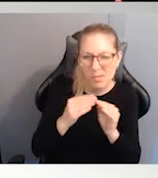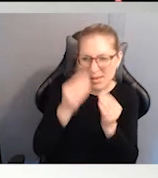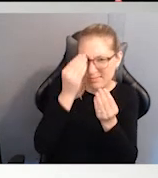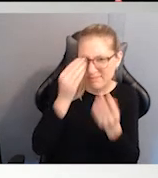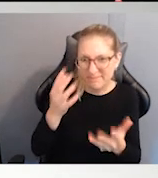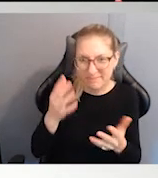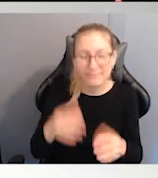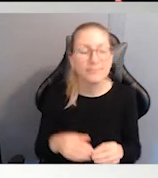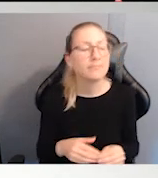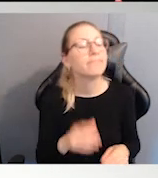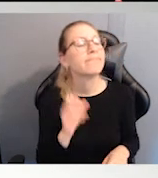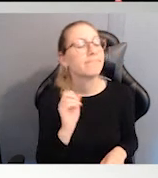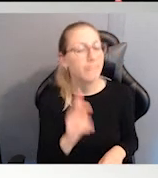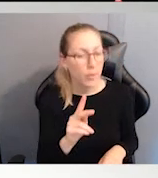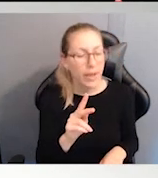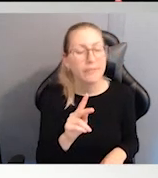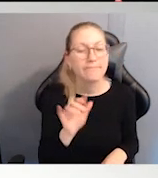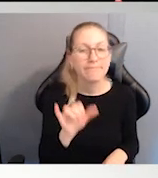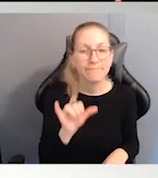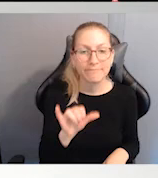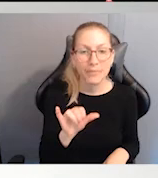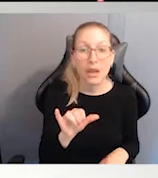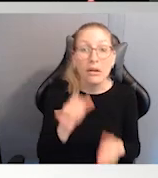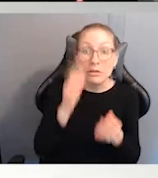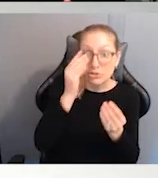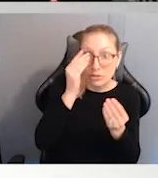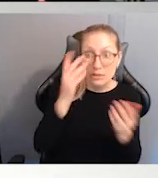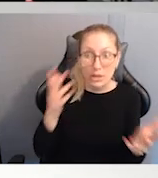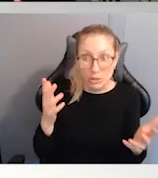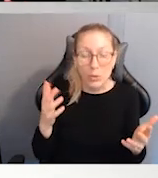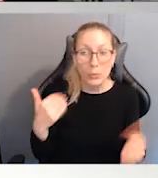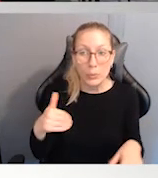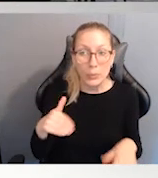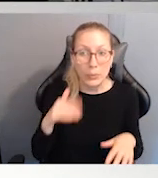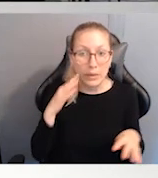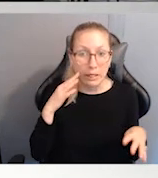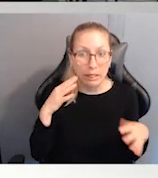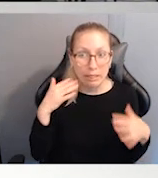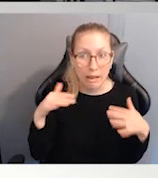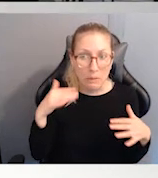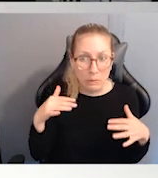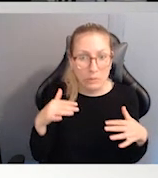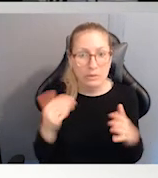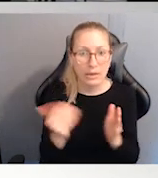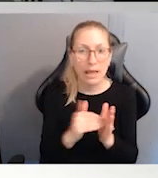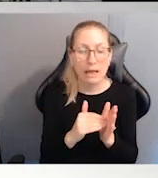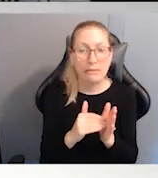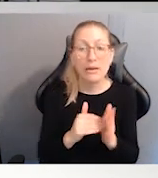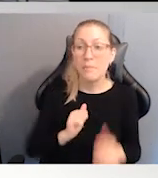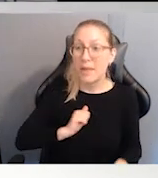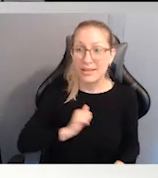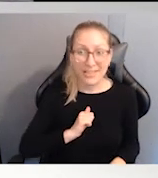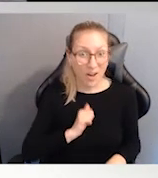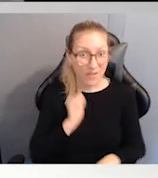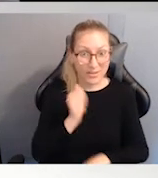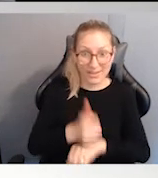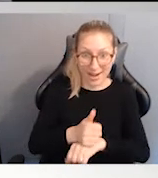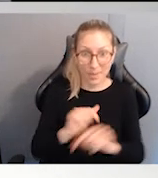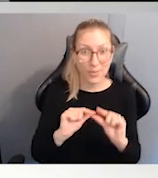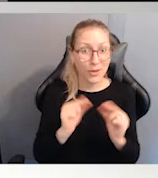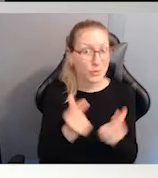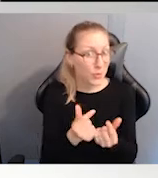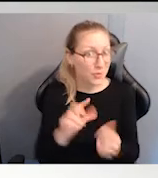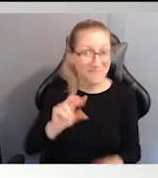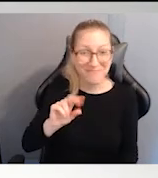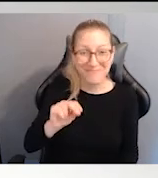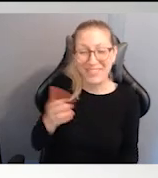there. We got all the info. And just to let you know, guys, I didn't start this group. That was Sandy Coleman. Thank you, Sandy. We